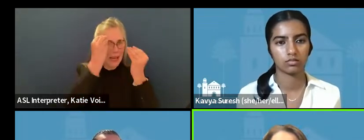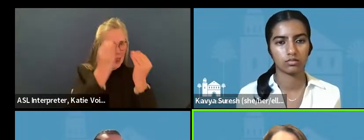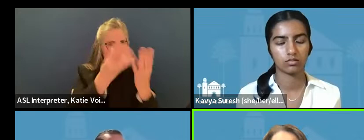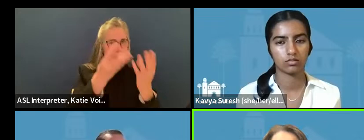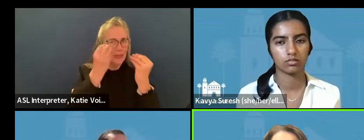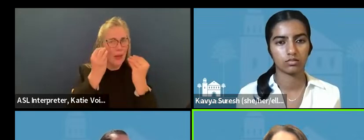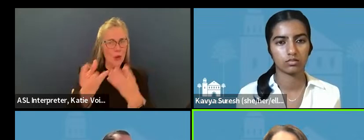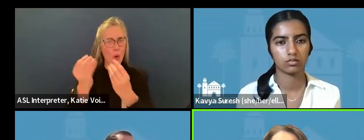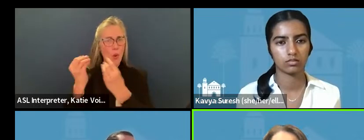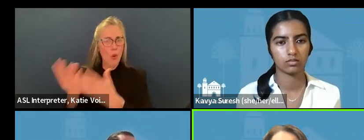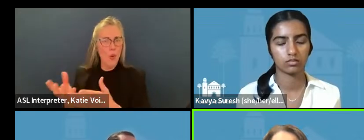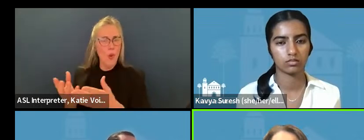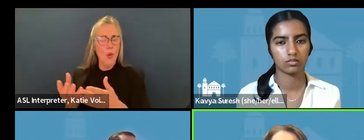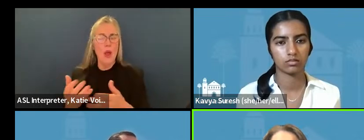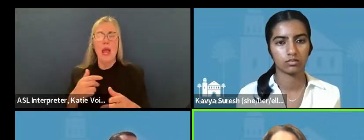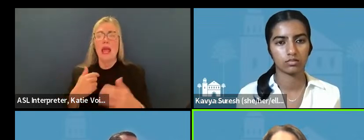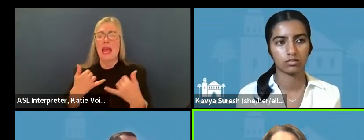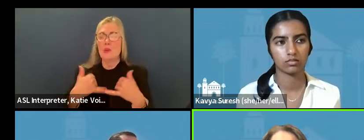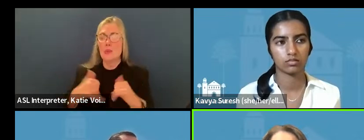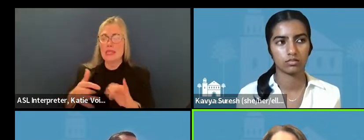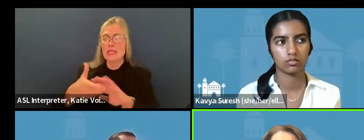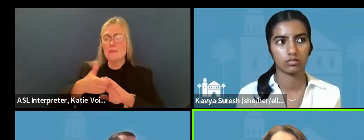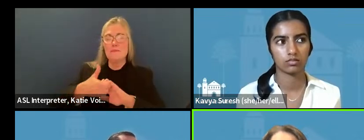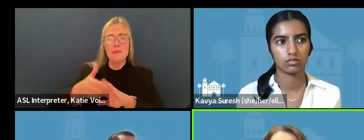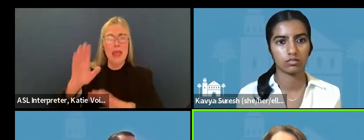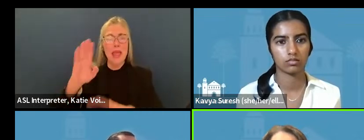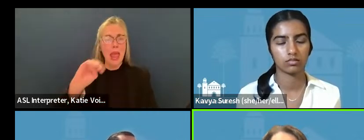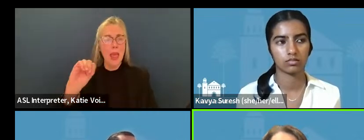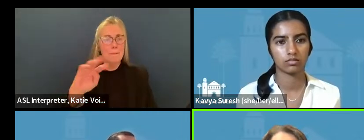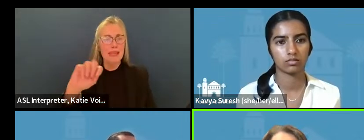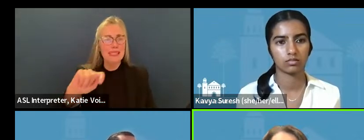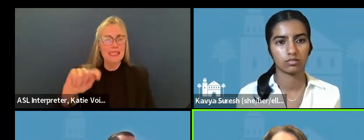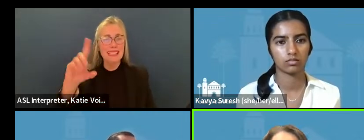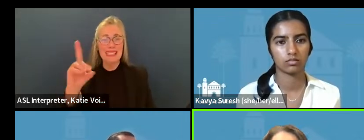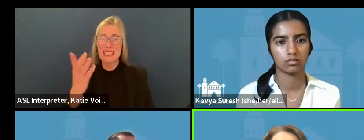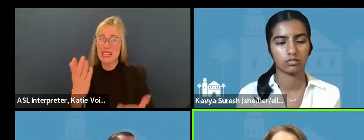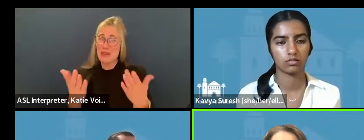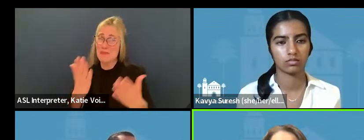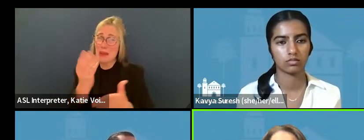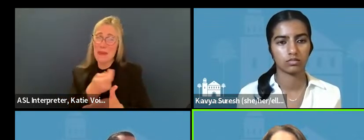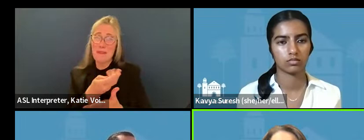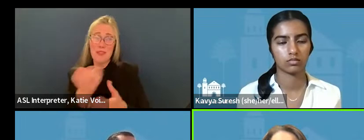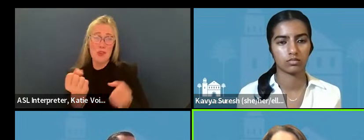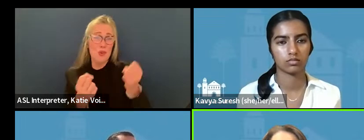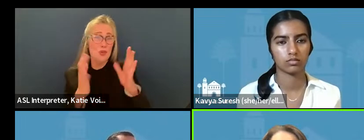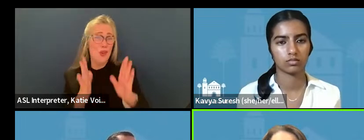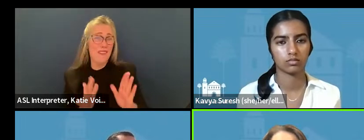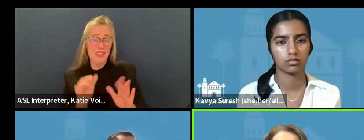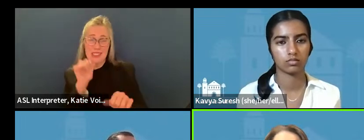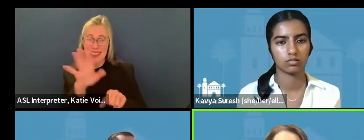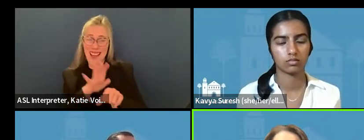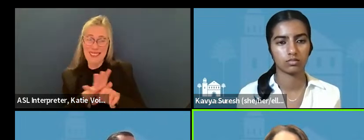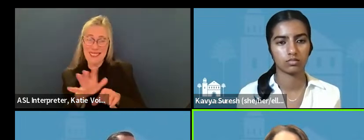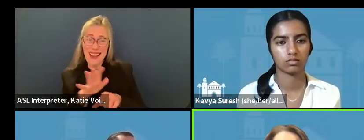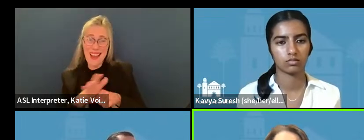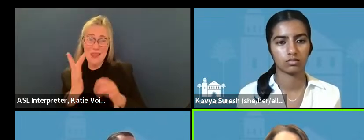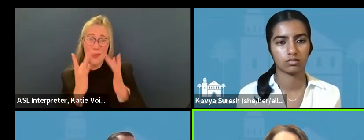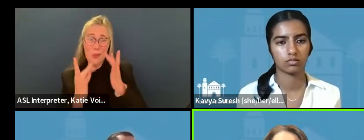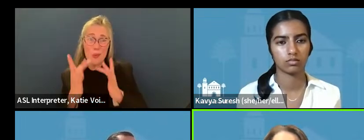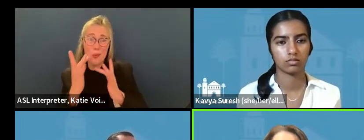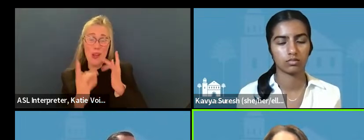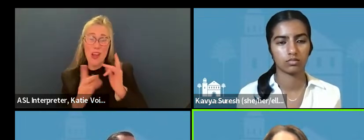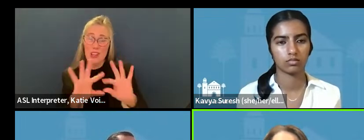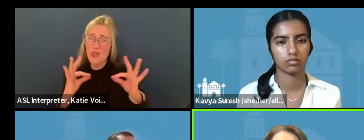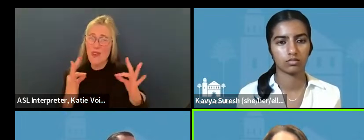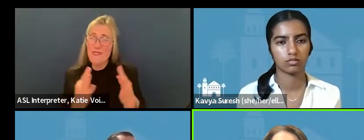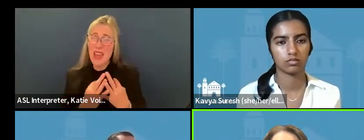work with MTD. We know that there may be some driver shortages. We ask that families, please, if you can